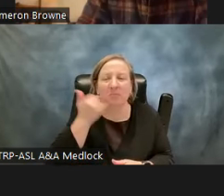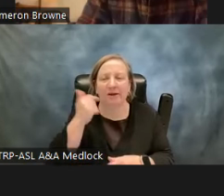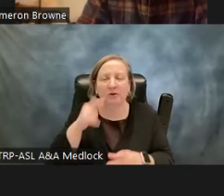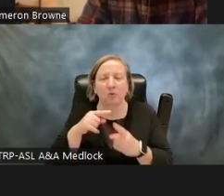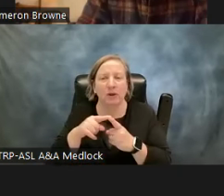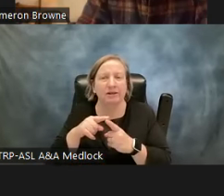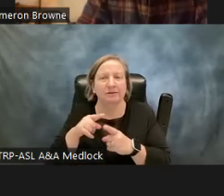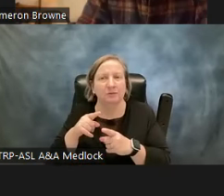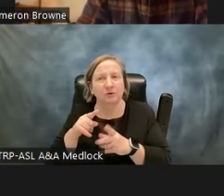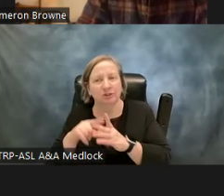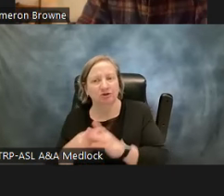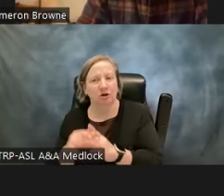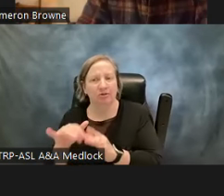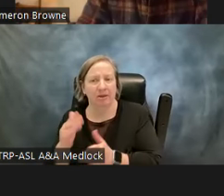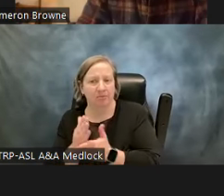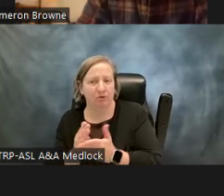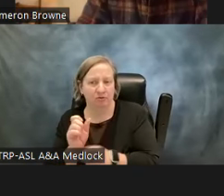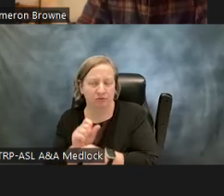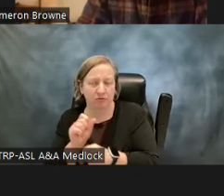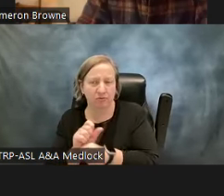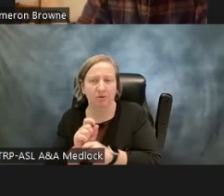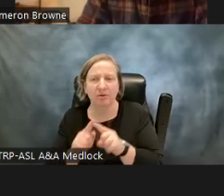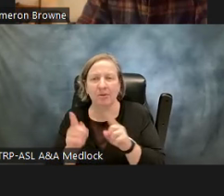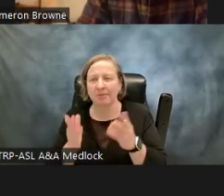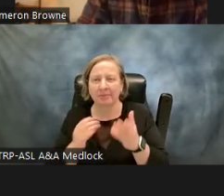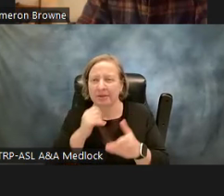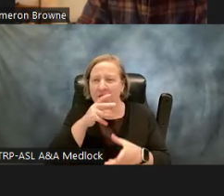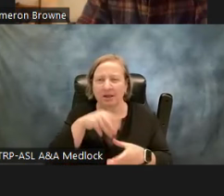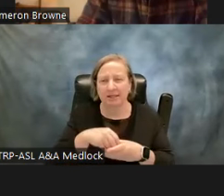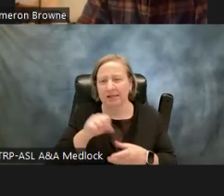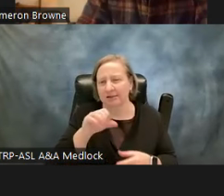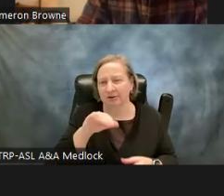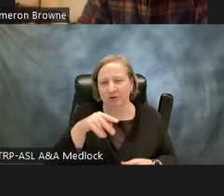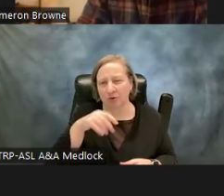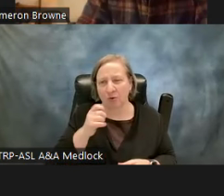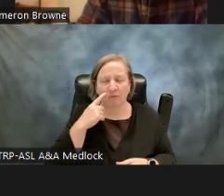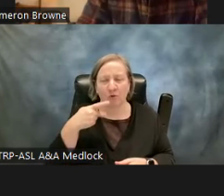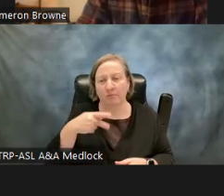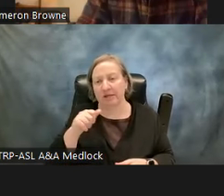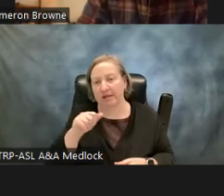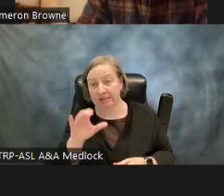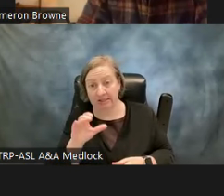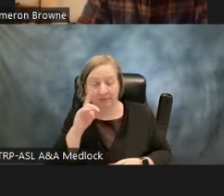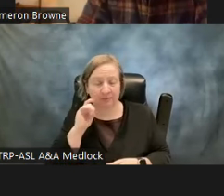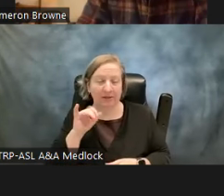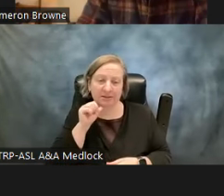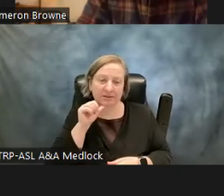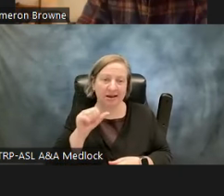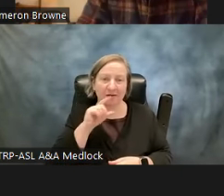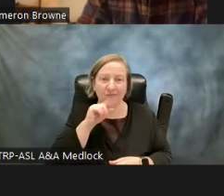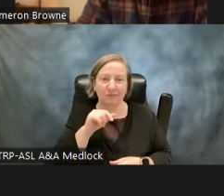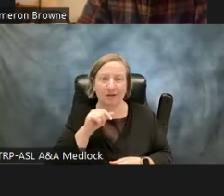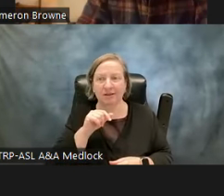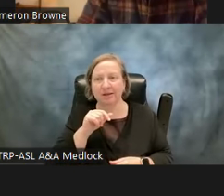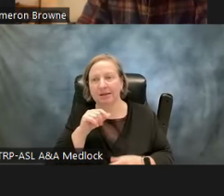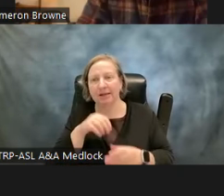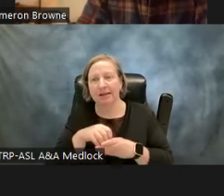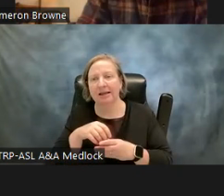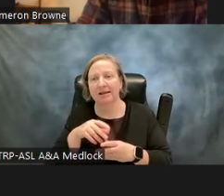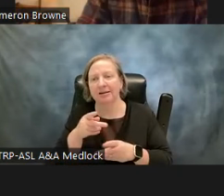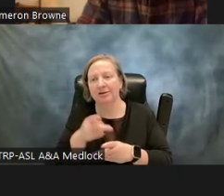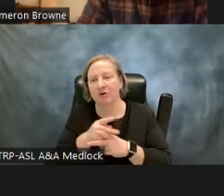of work, but it may not end up being within the scope of the PAC because it's not necessarily known to be in the oversight